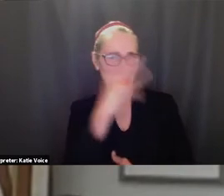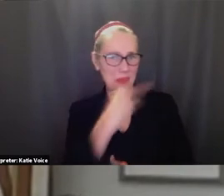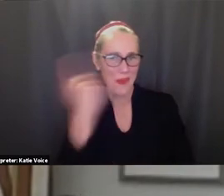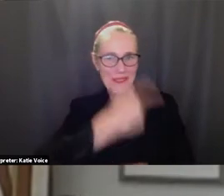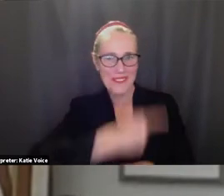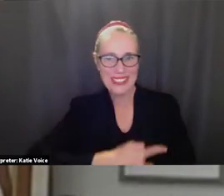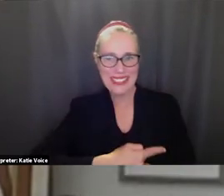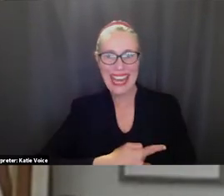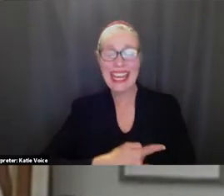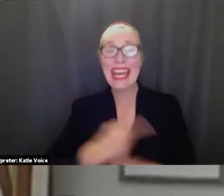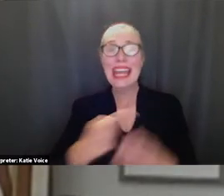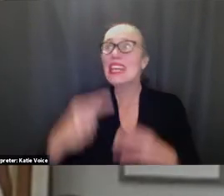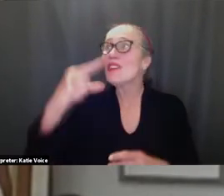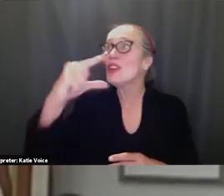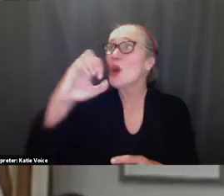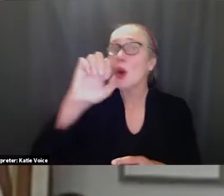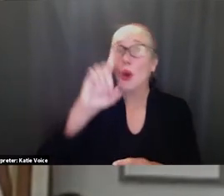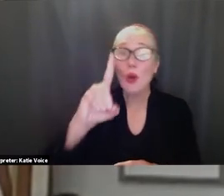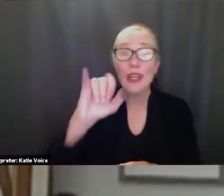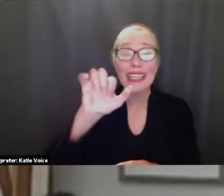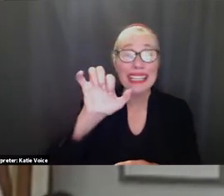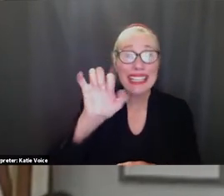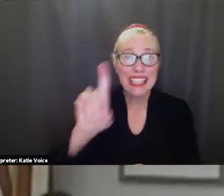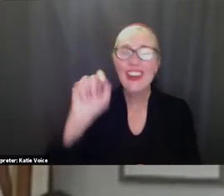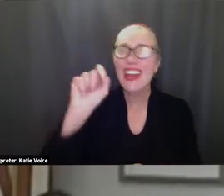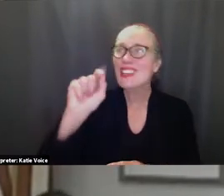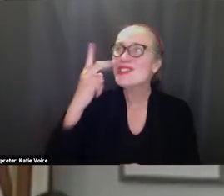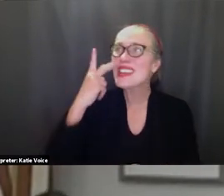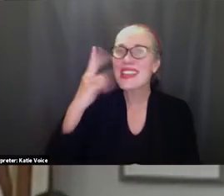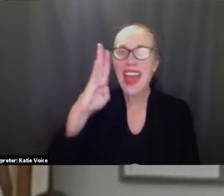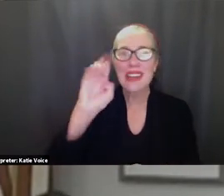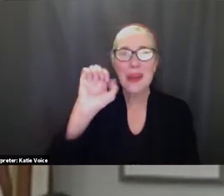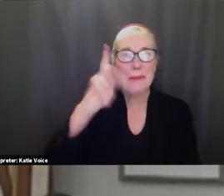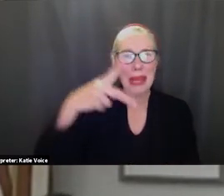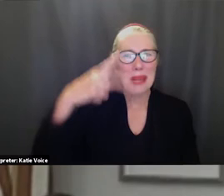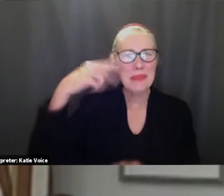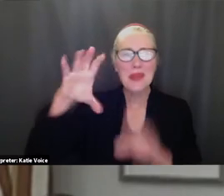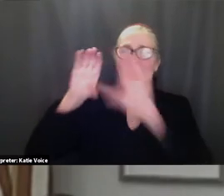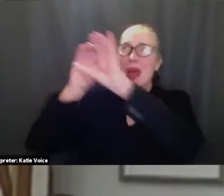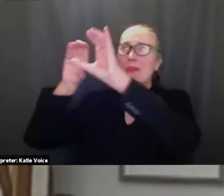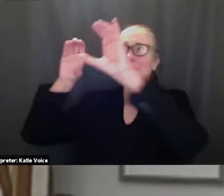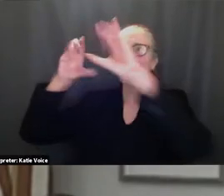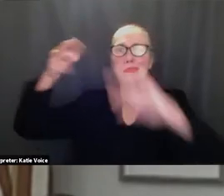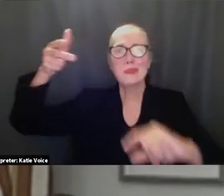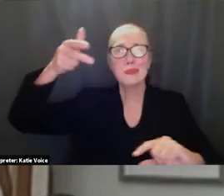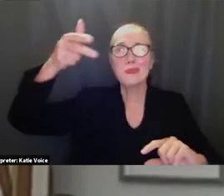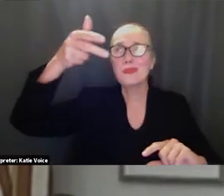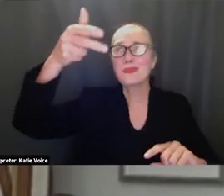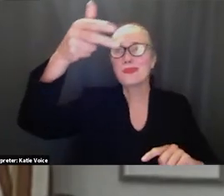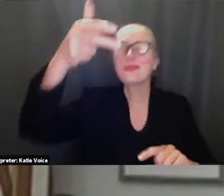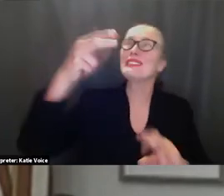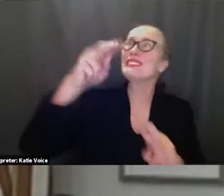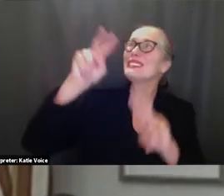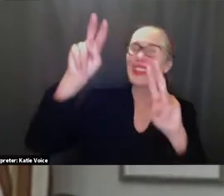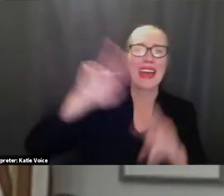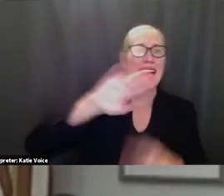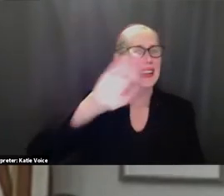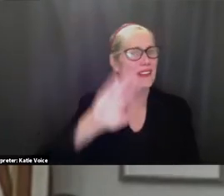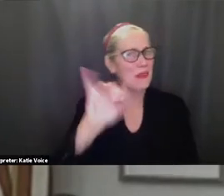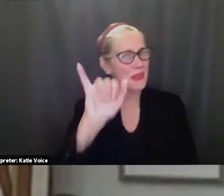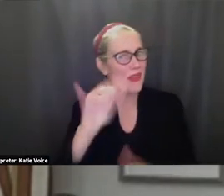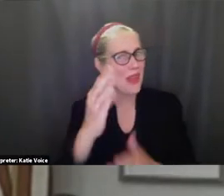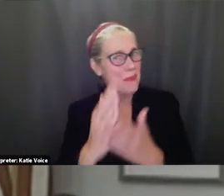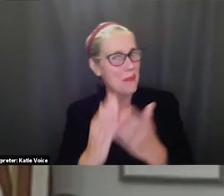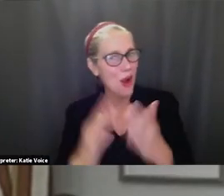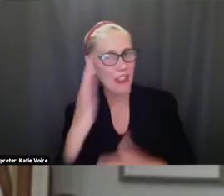good year blip that was ordered for the moment so it was good to be able to see that it was a great setting um i hadn't really been to that part of the park you know in